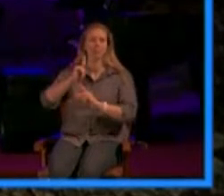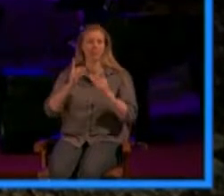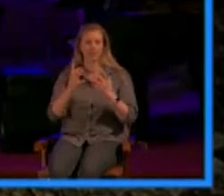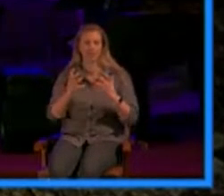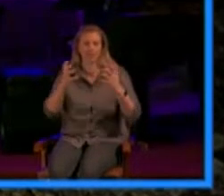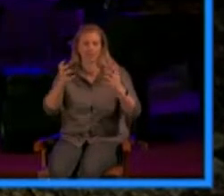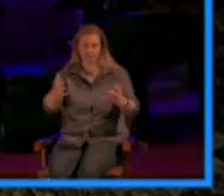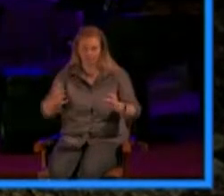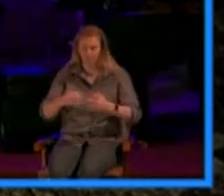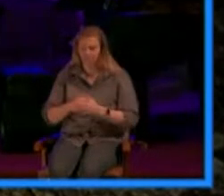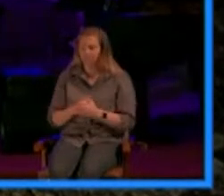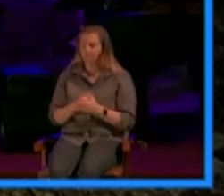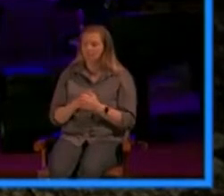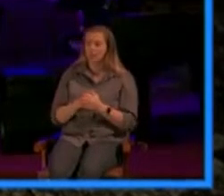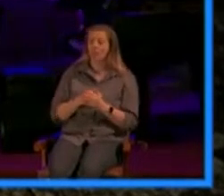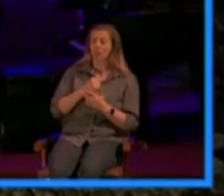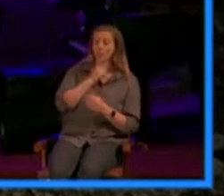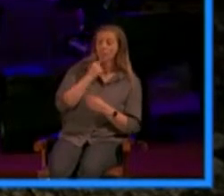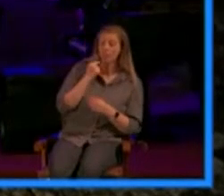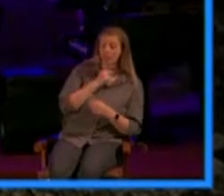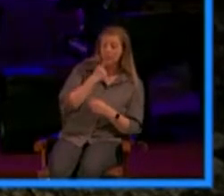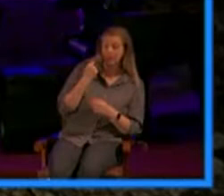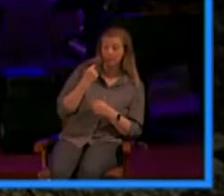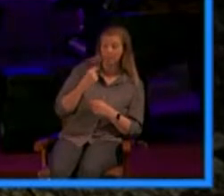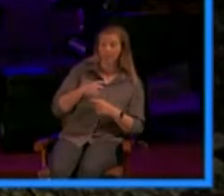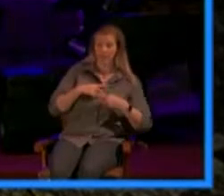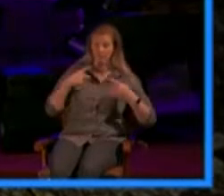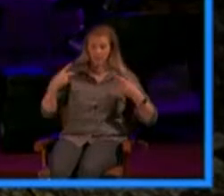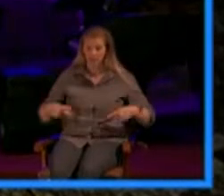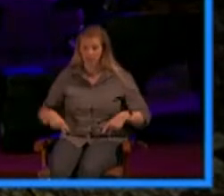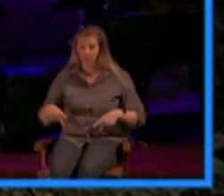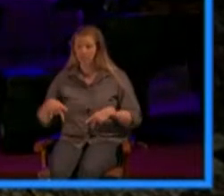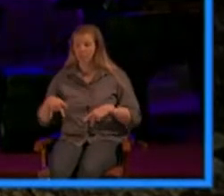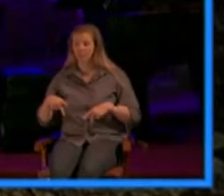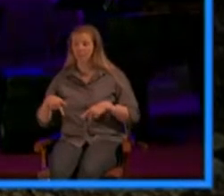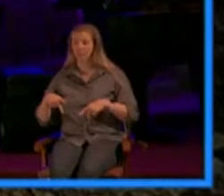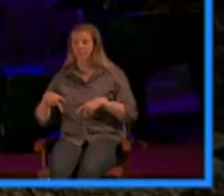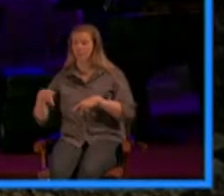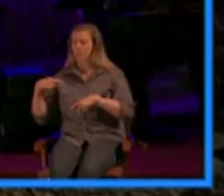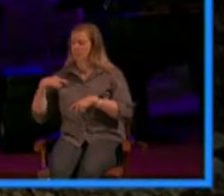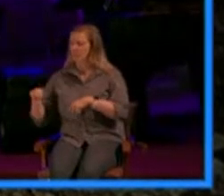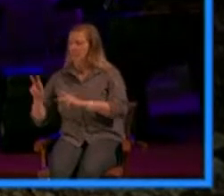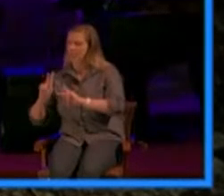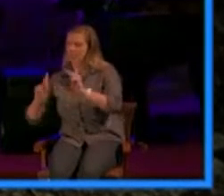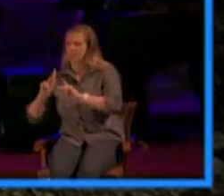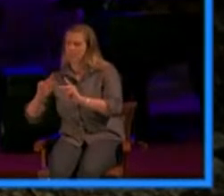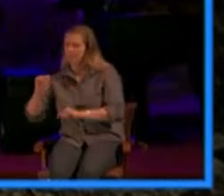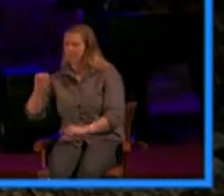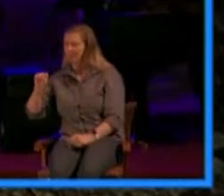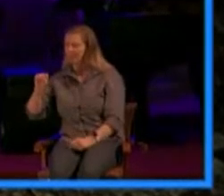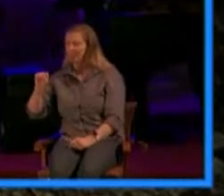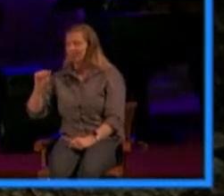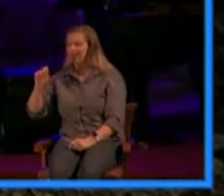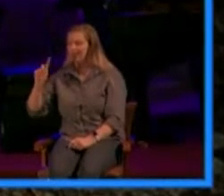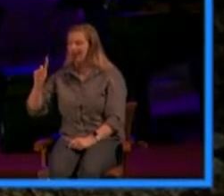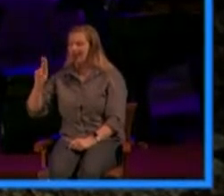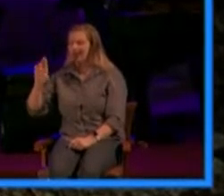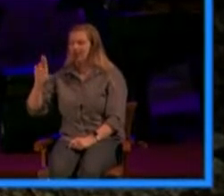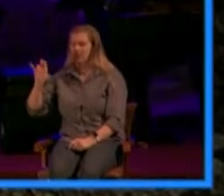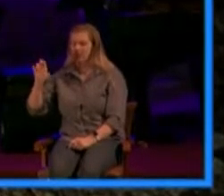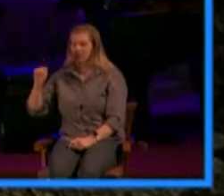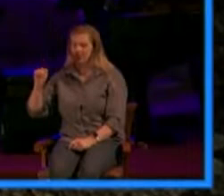and the Sadducees, they came upon them, greatly annoyed because they were teaching the